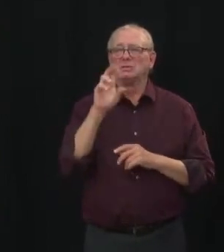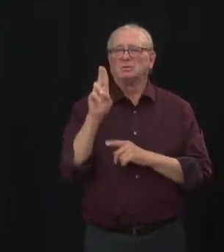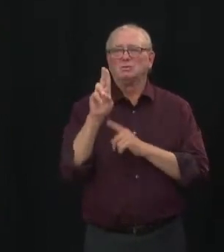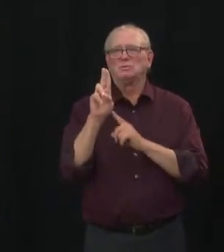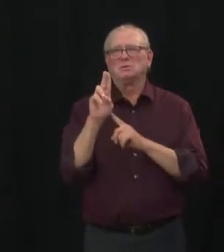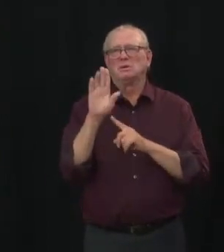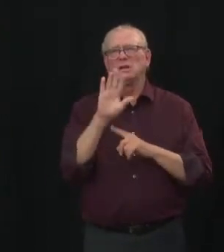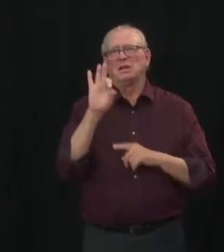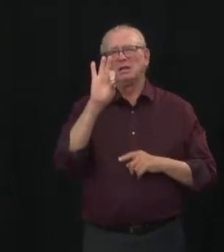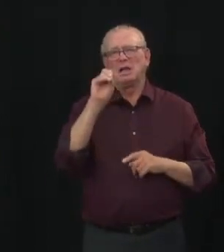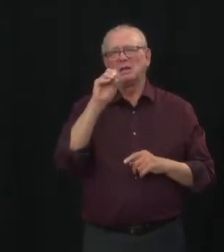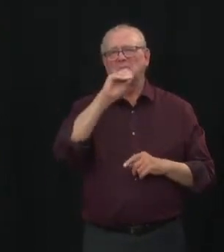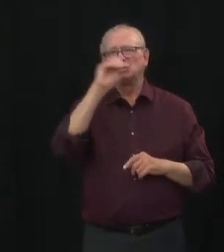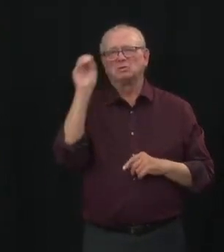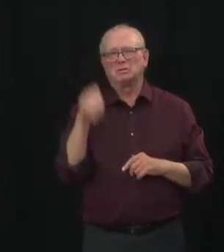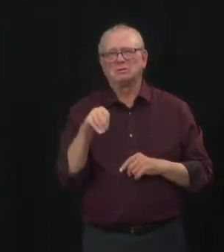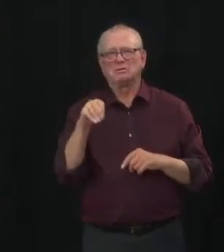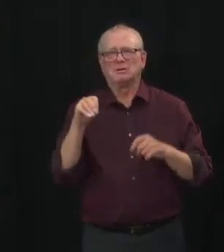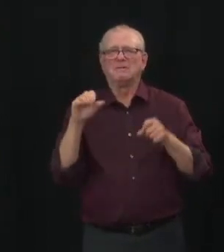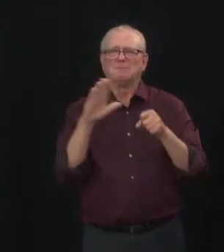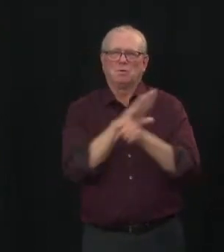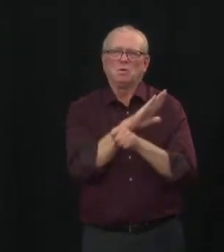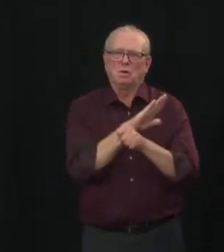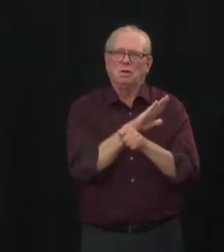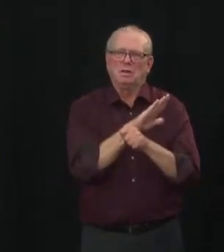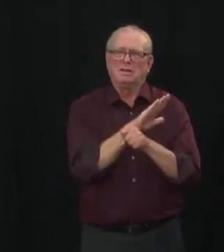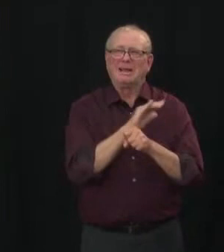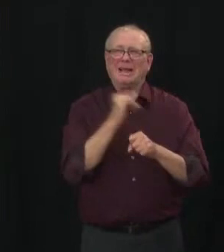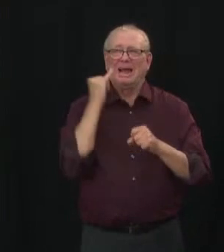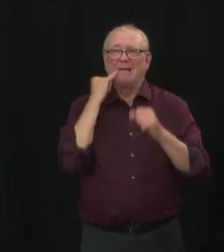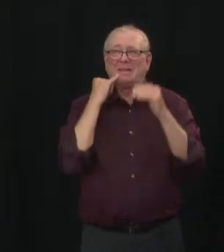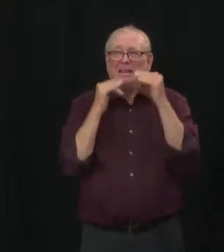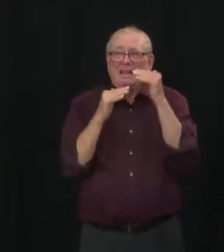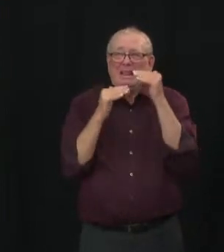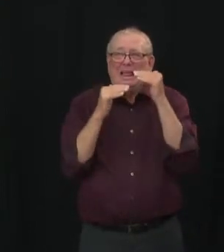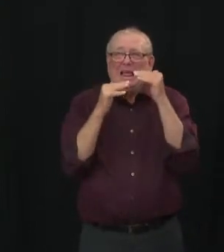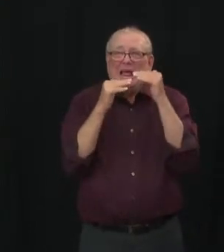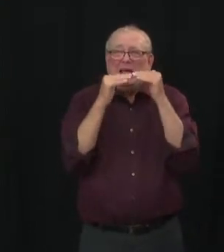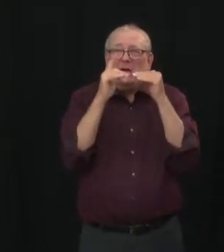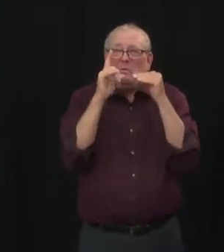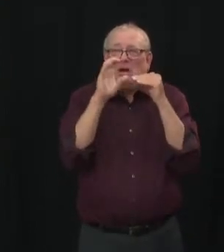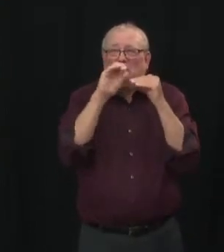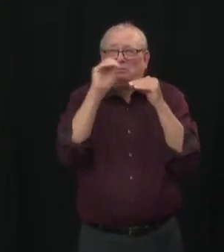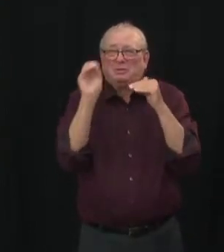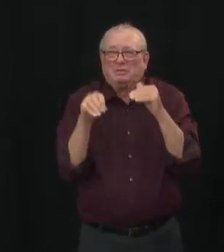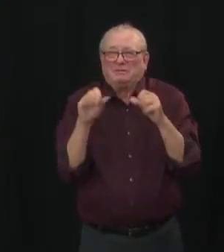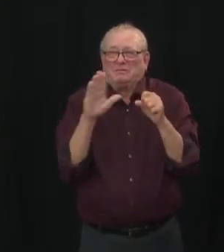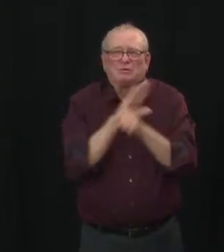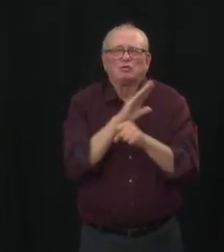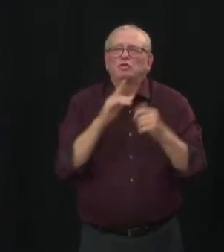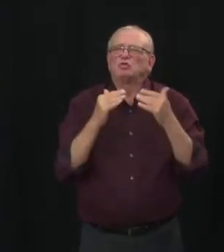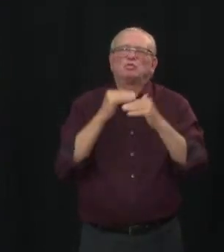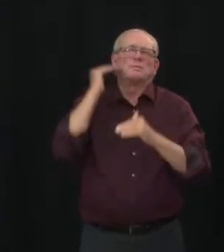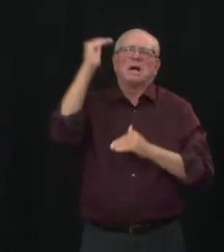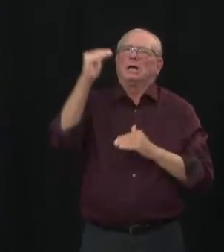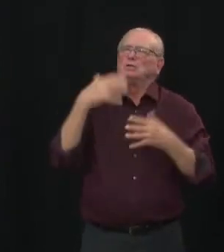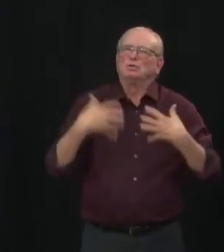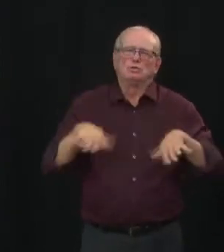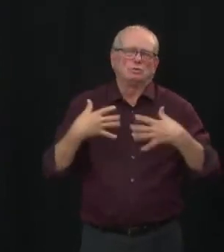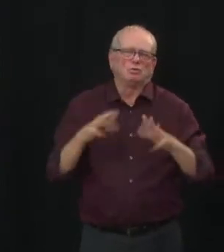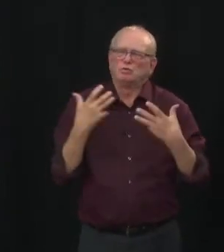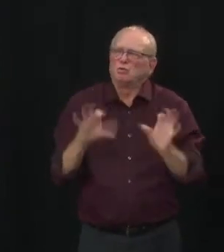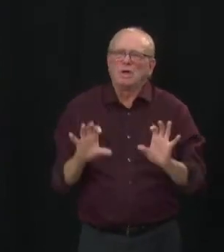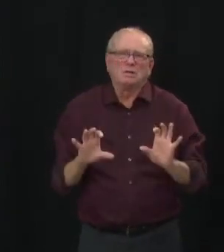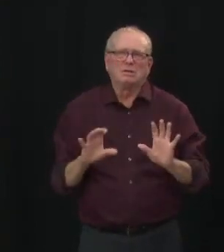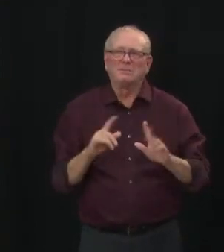100% occupancy in the ICUs is still too high, and we still need surge spaces staffed on a contingency basis. But the